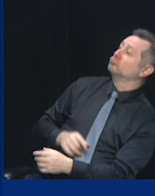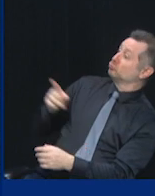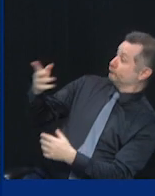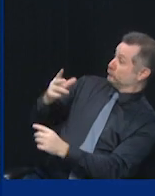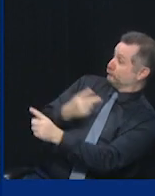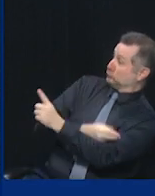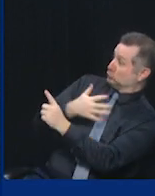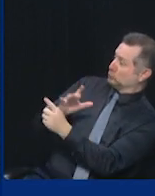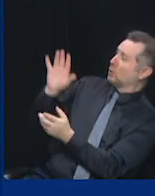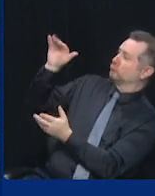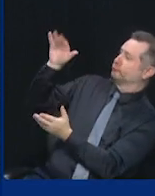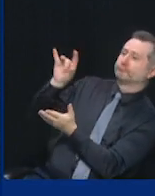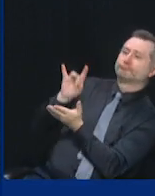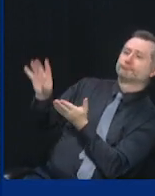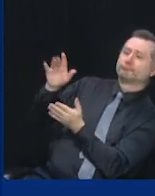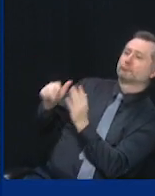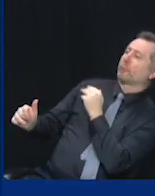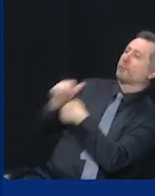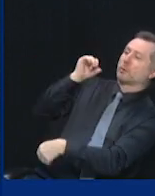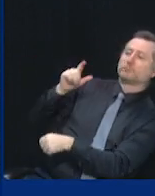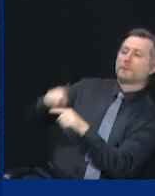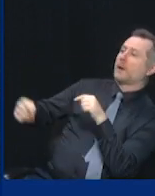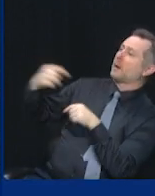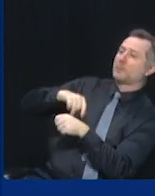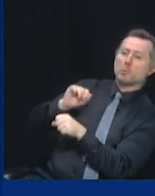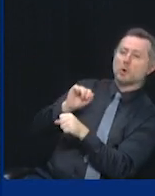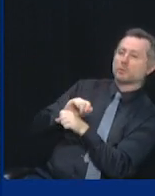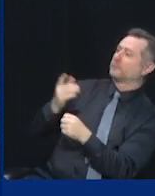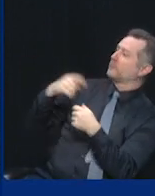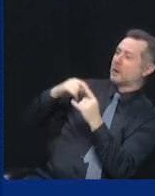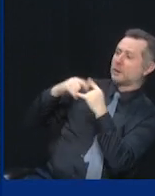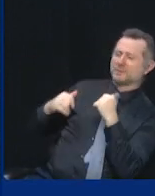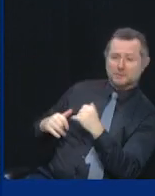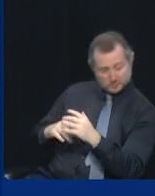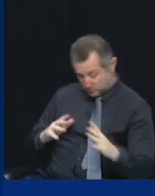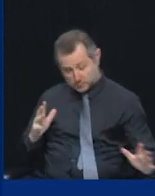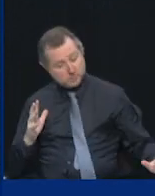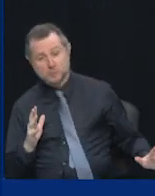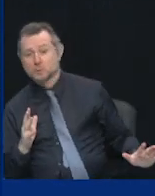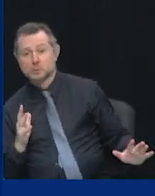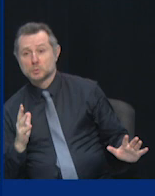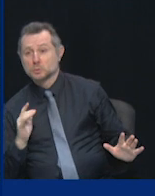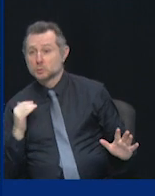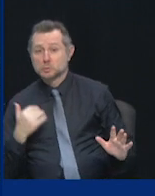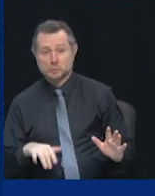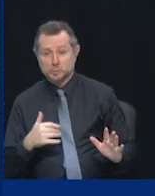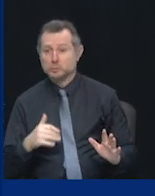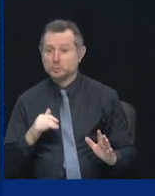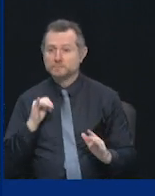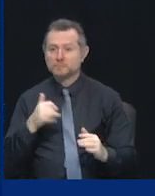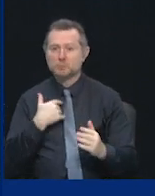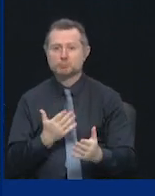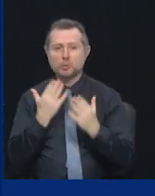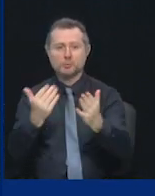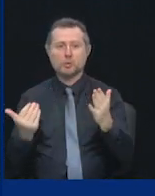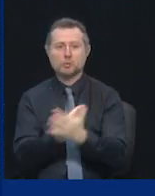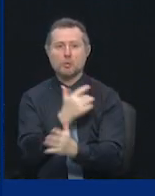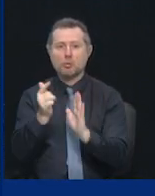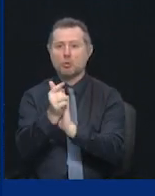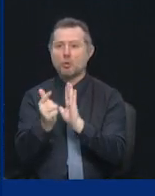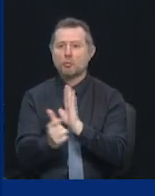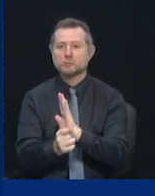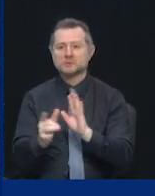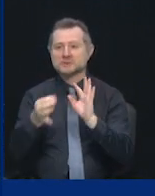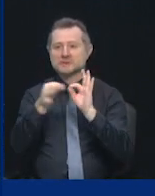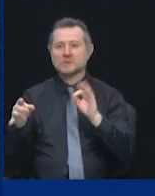you can't participate in this activity. I want to propose a law that says you can't discriminate against the